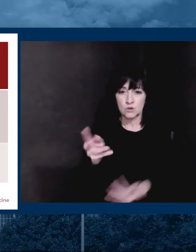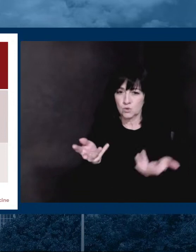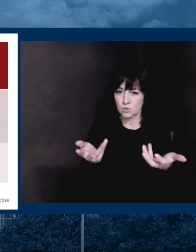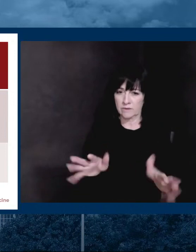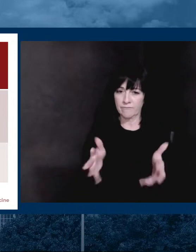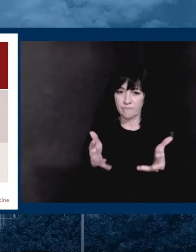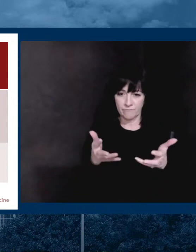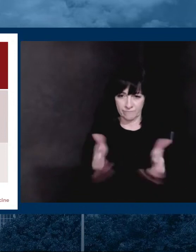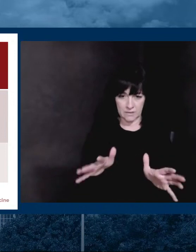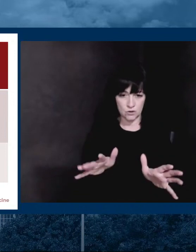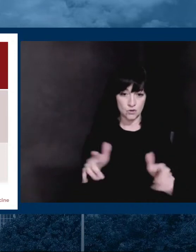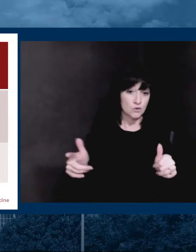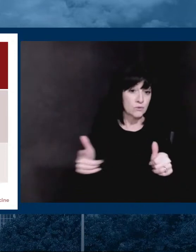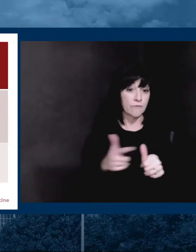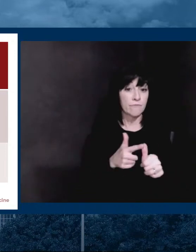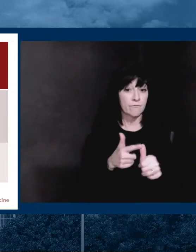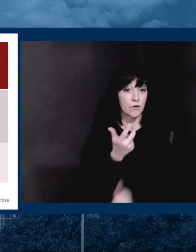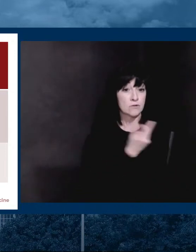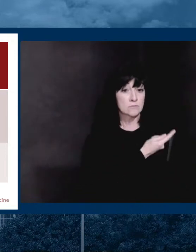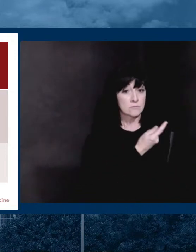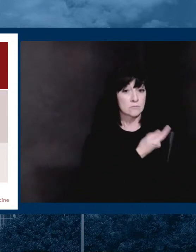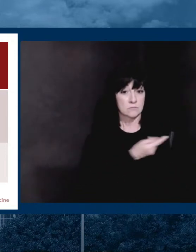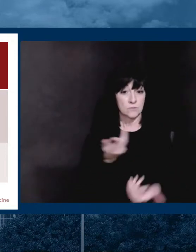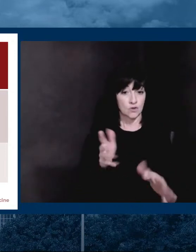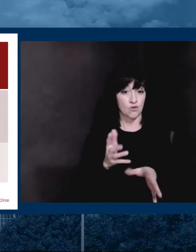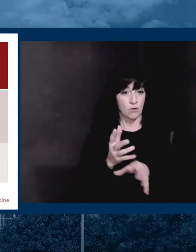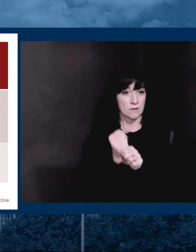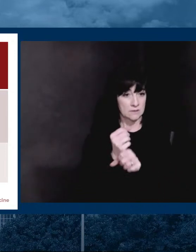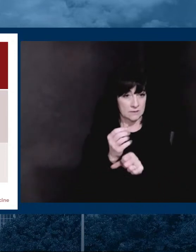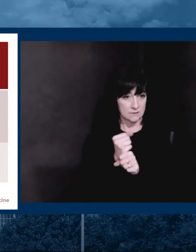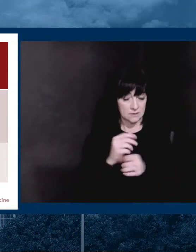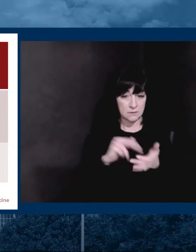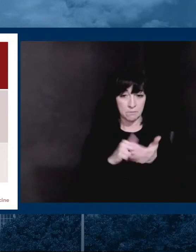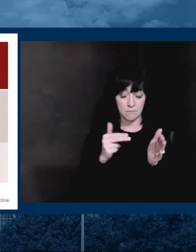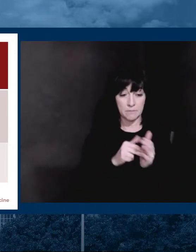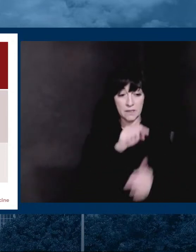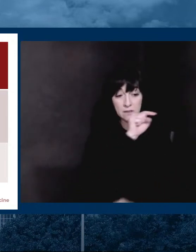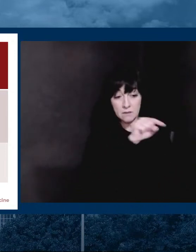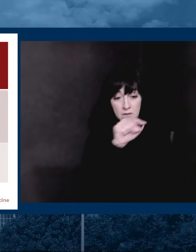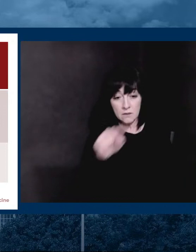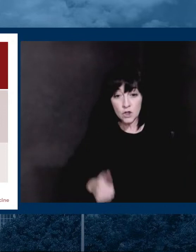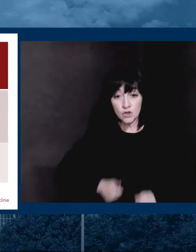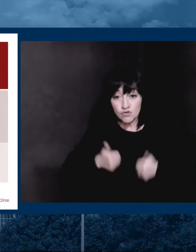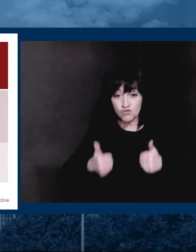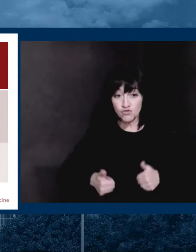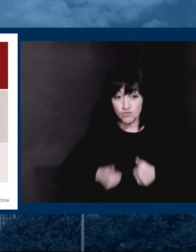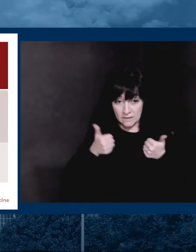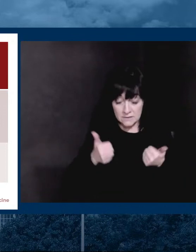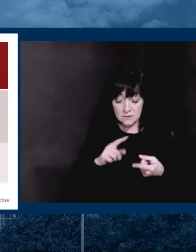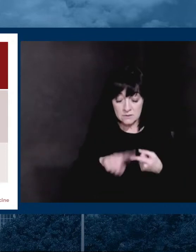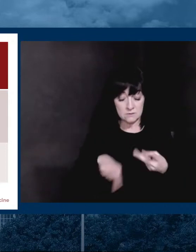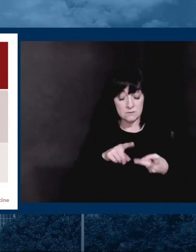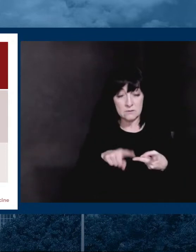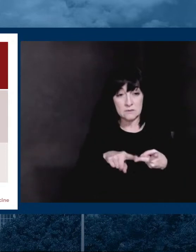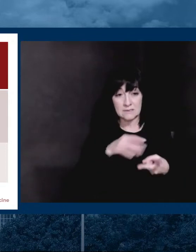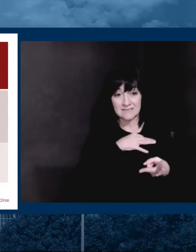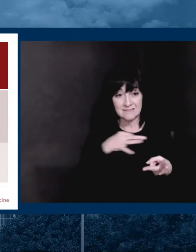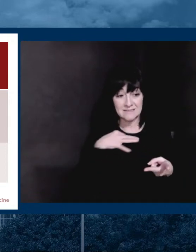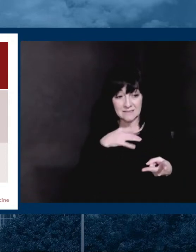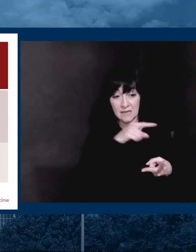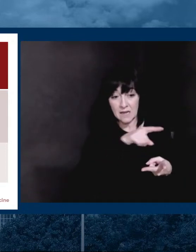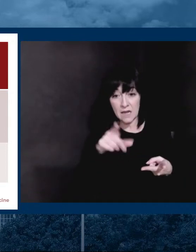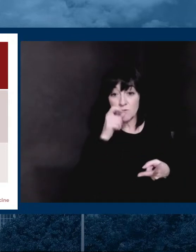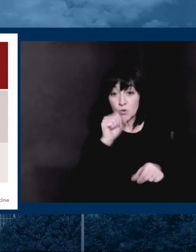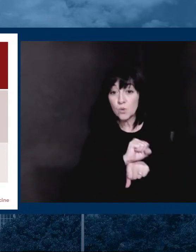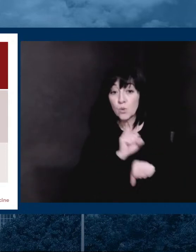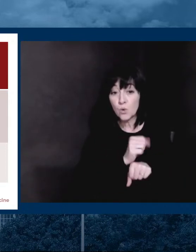visits for vaccinations, meaning all residents and staff had an opportunity for vaccination. There'll be 2 more visits